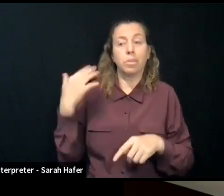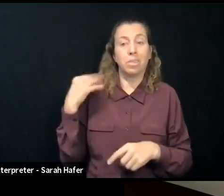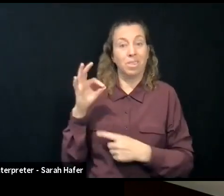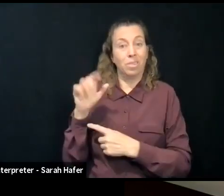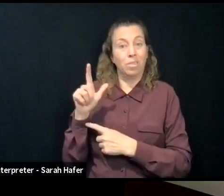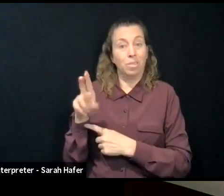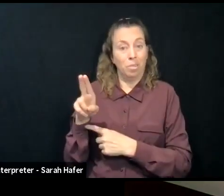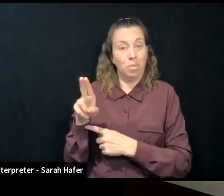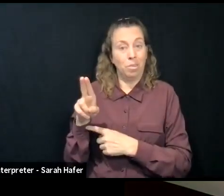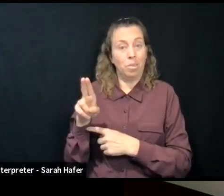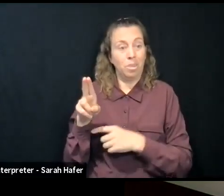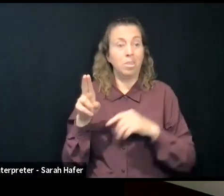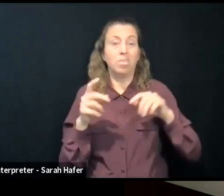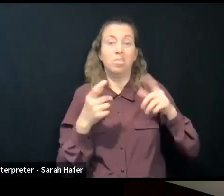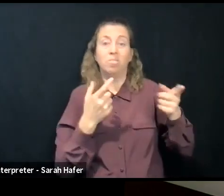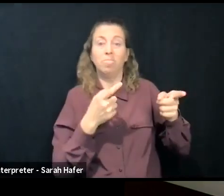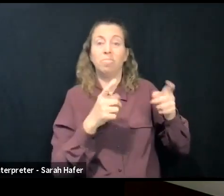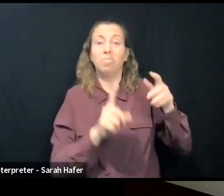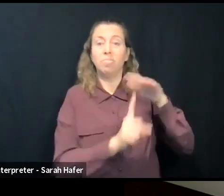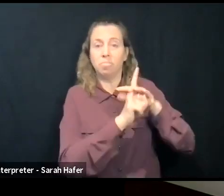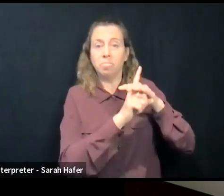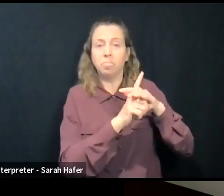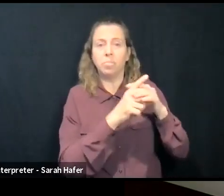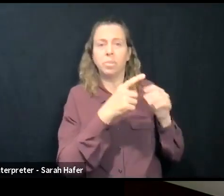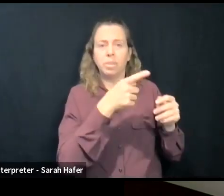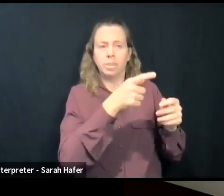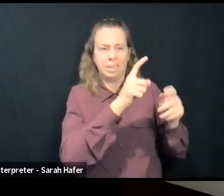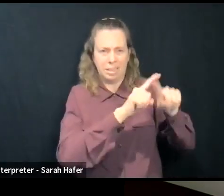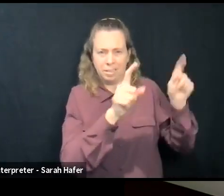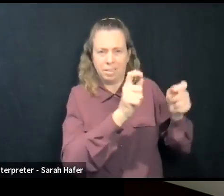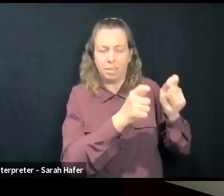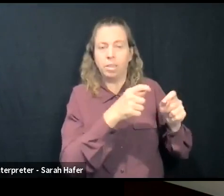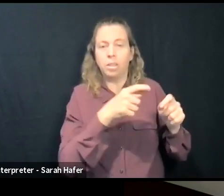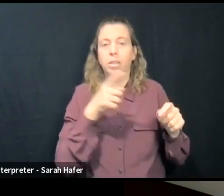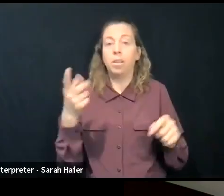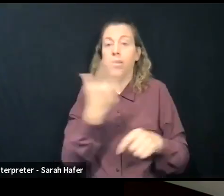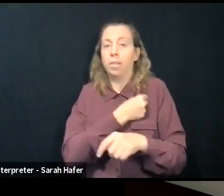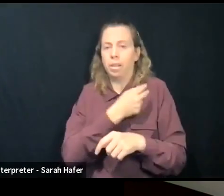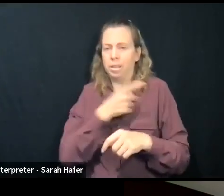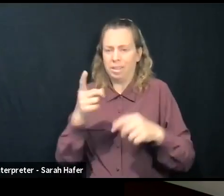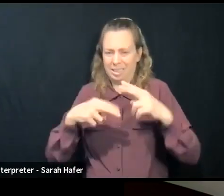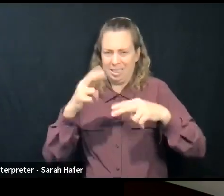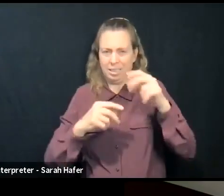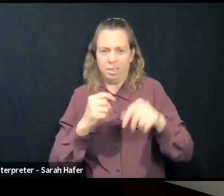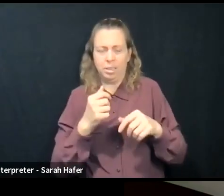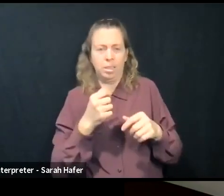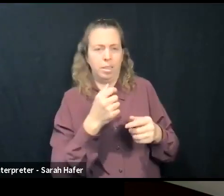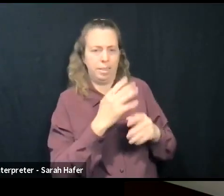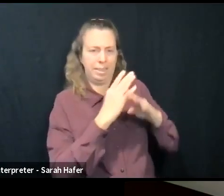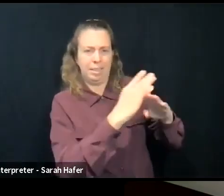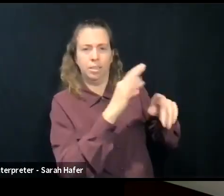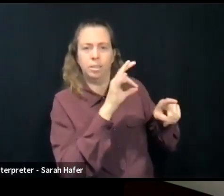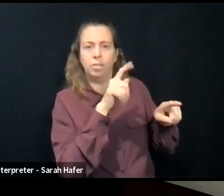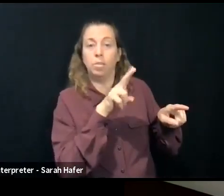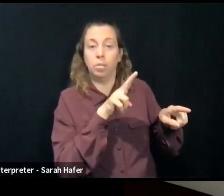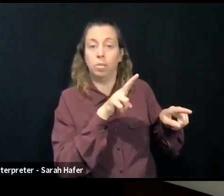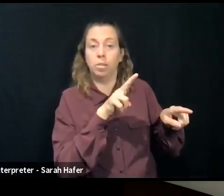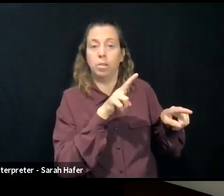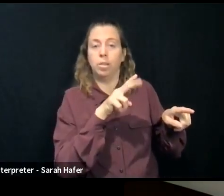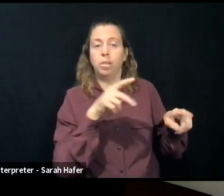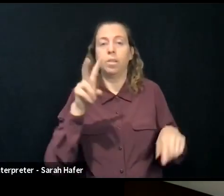vaccine. The vaccine is still providing robust protection against all of the variants. Our next question is